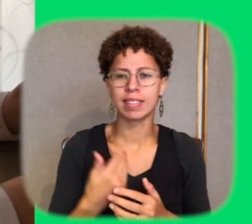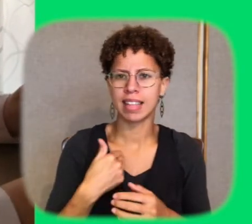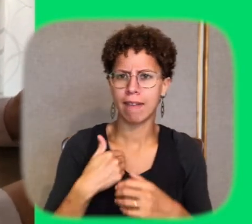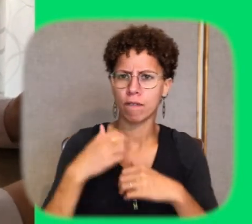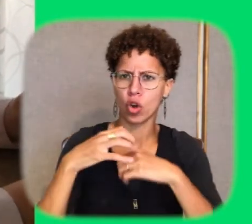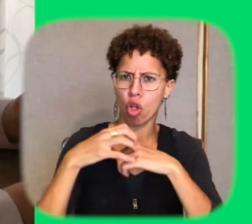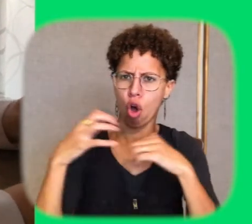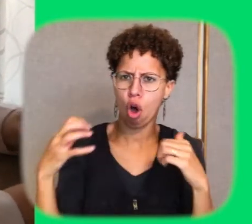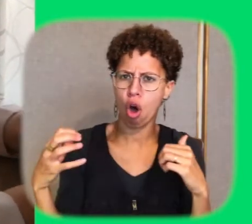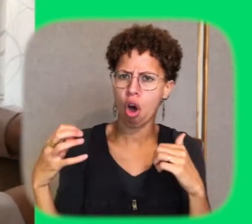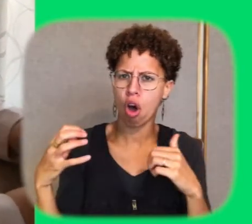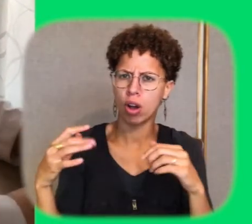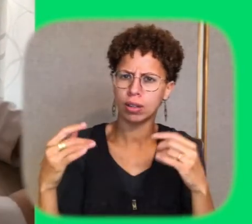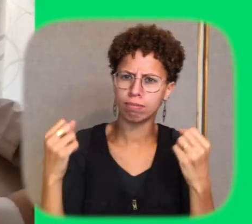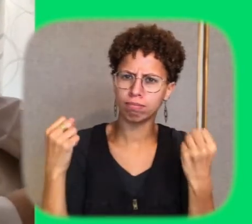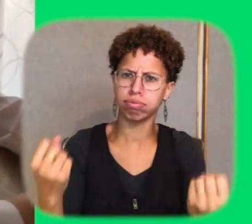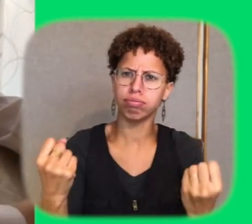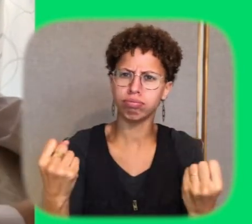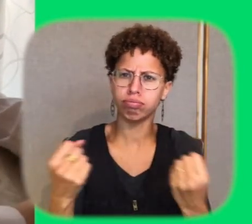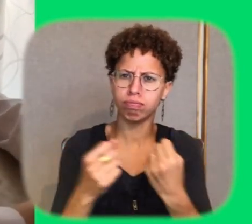I couldn't hear you, Simon.